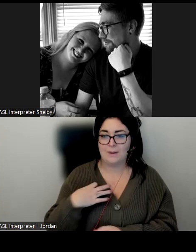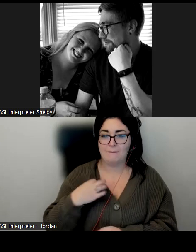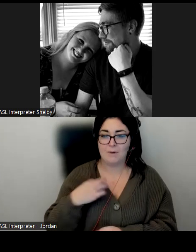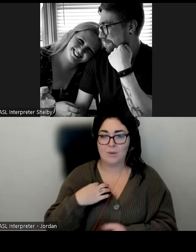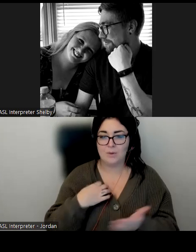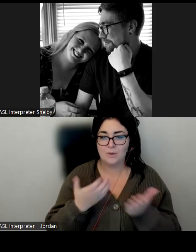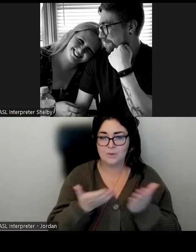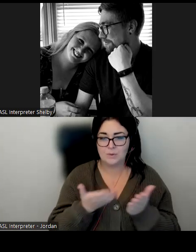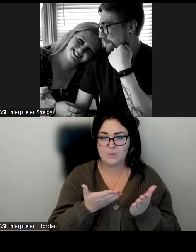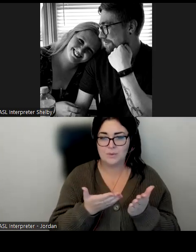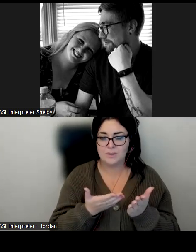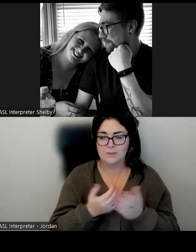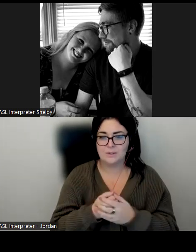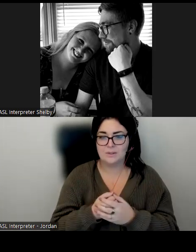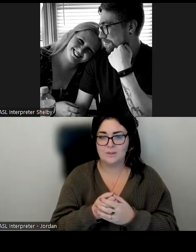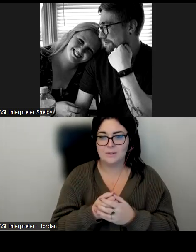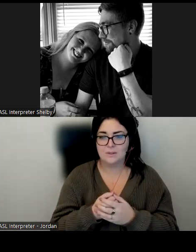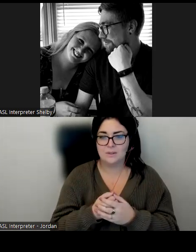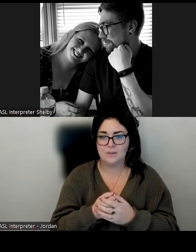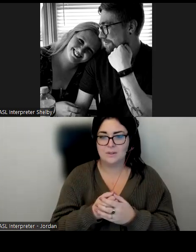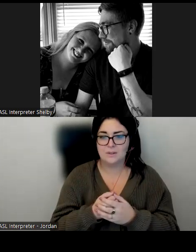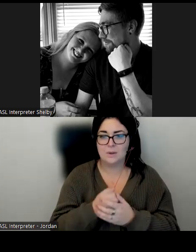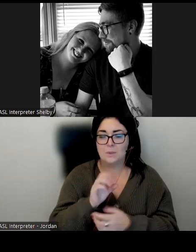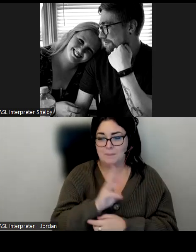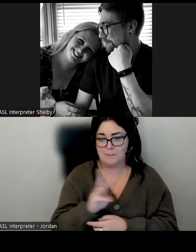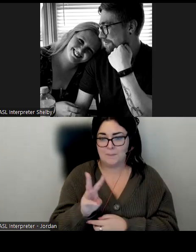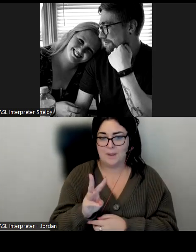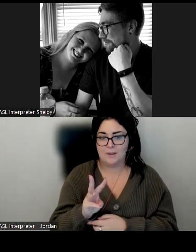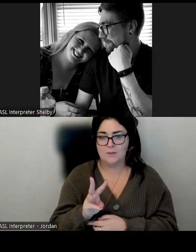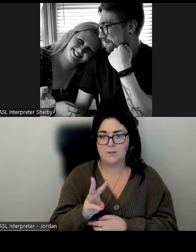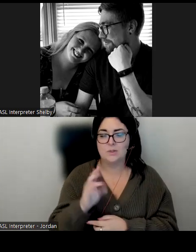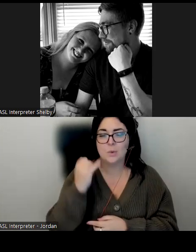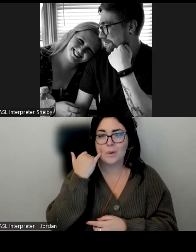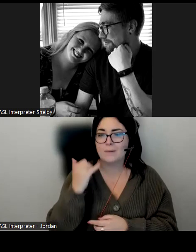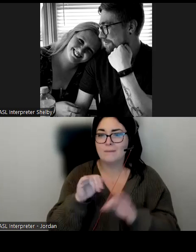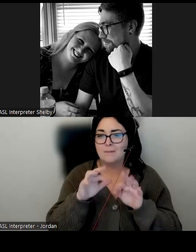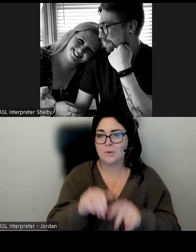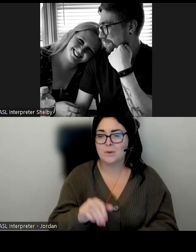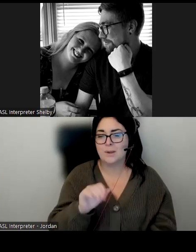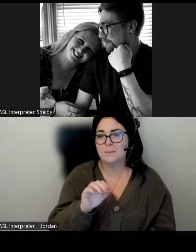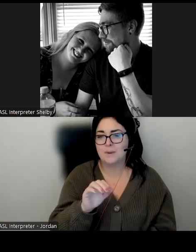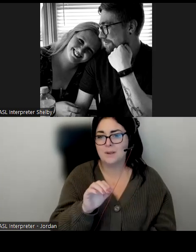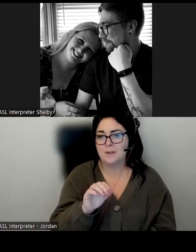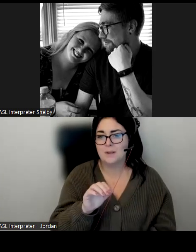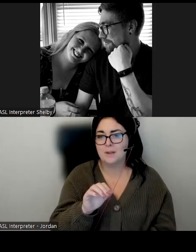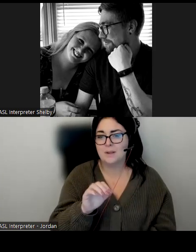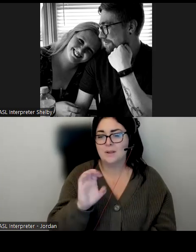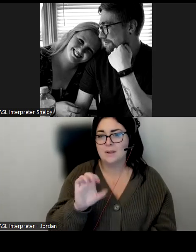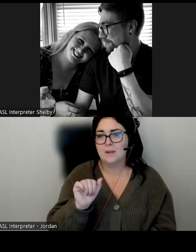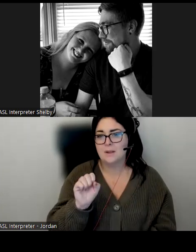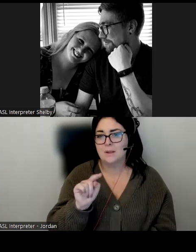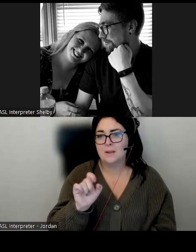services webpage, actually. So if you go on Eastern it's still the Eastern